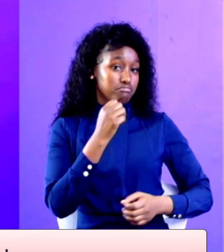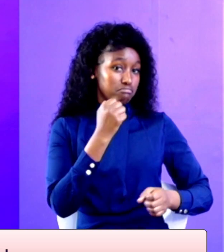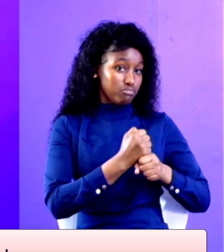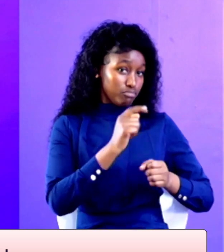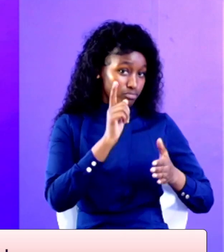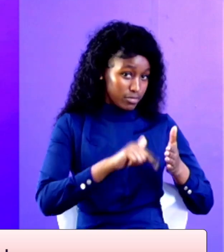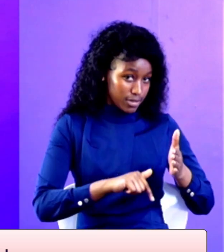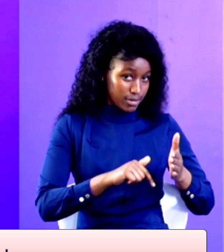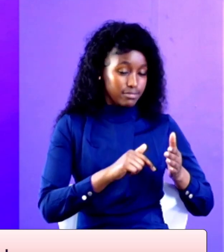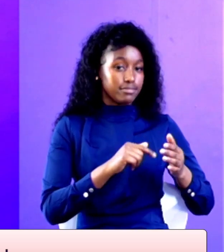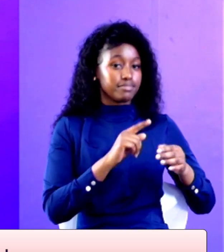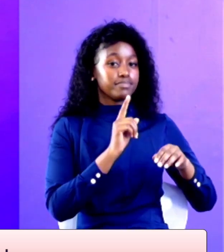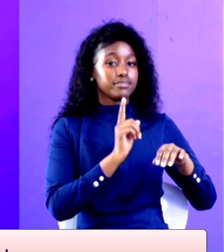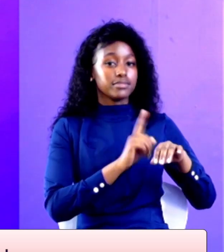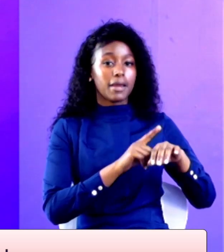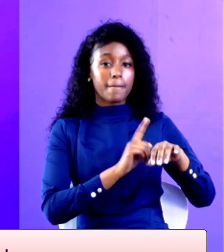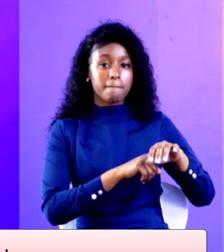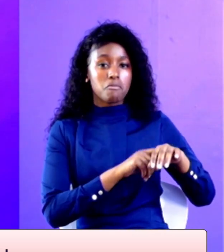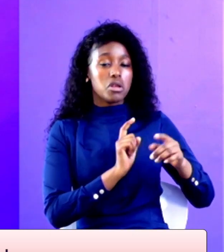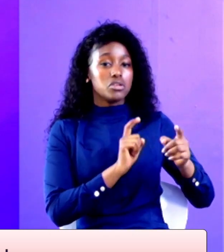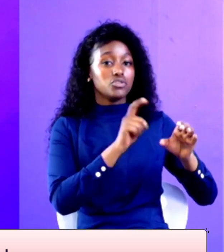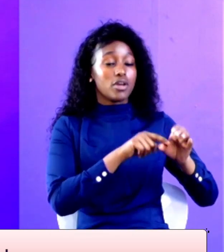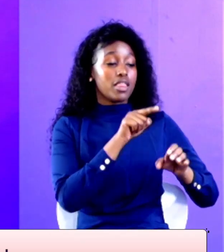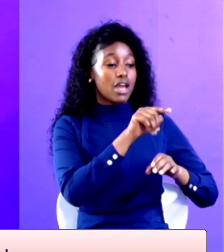from withdrawing that from that Four Nations